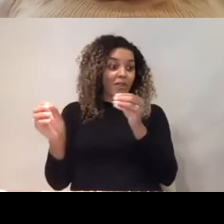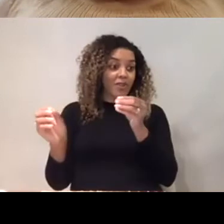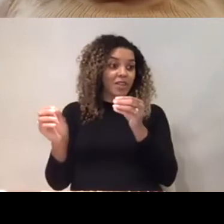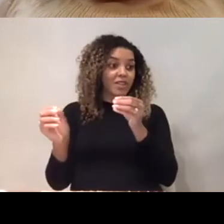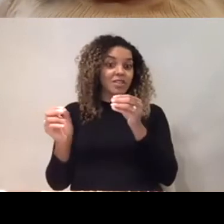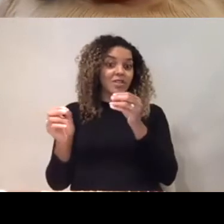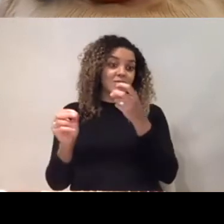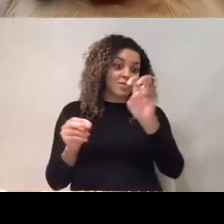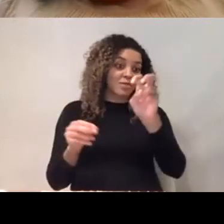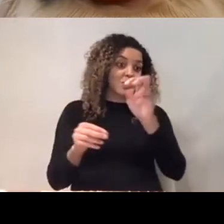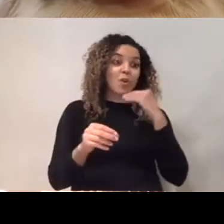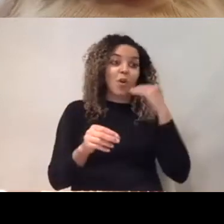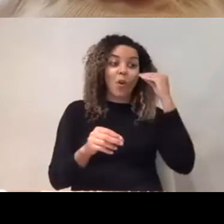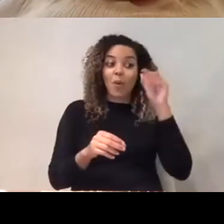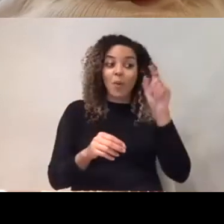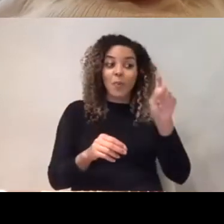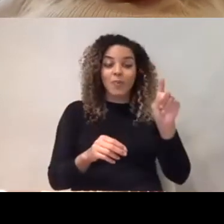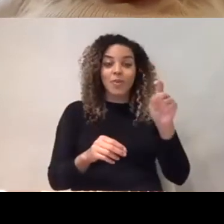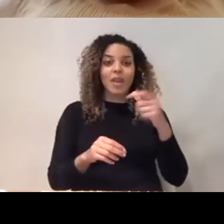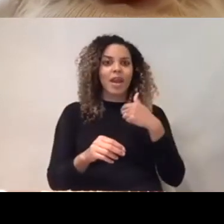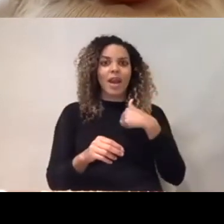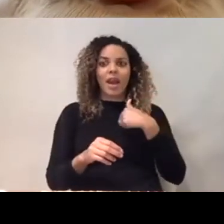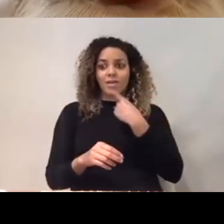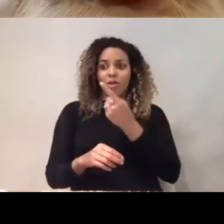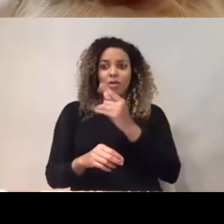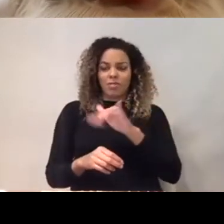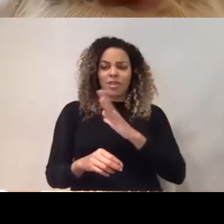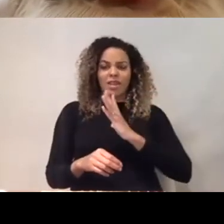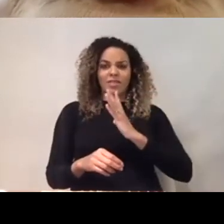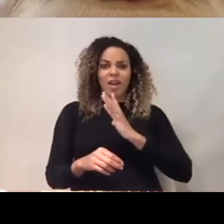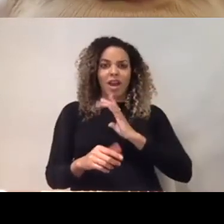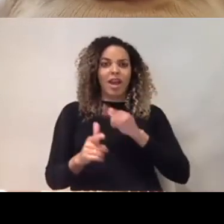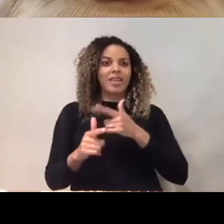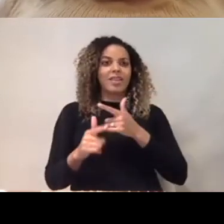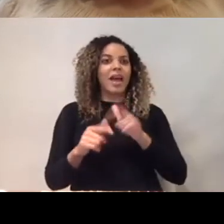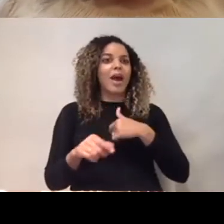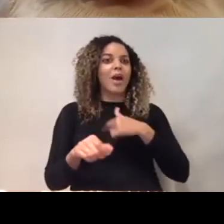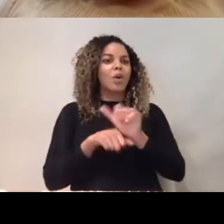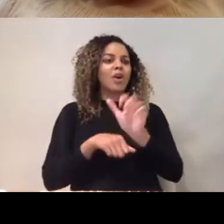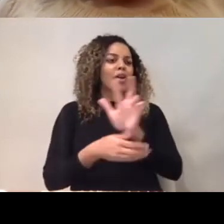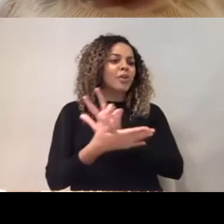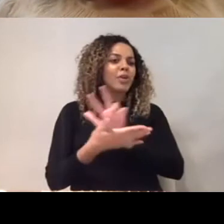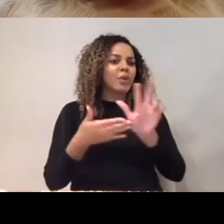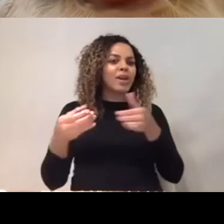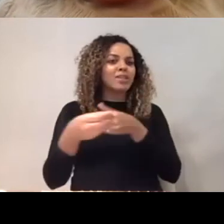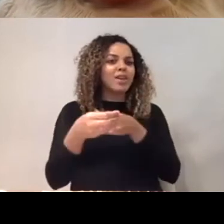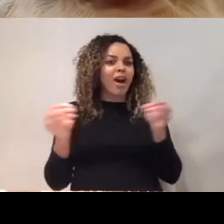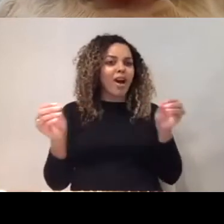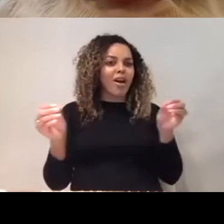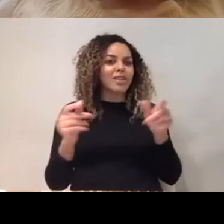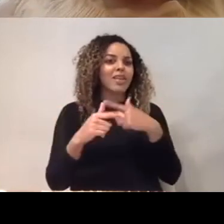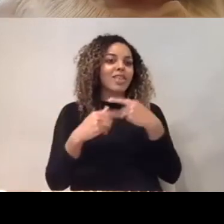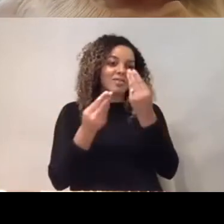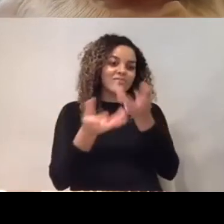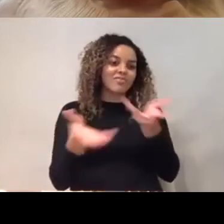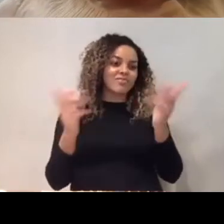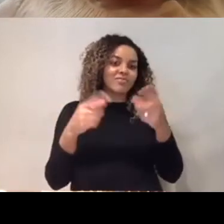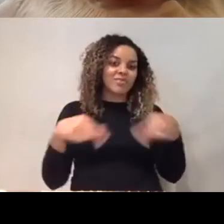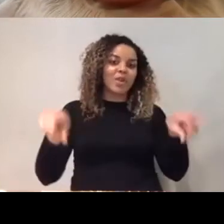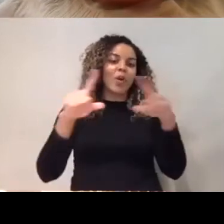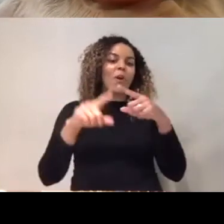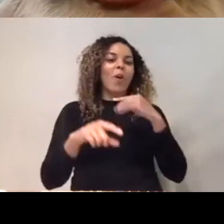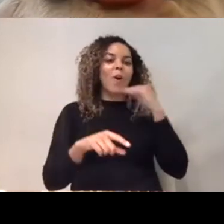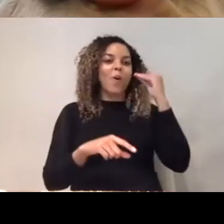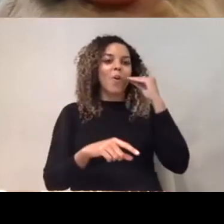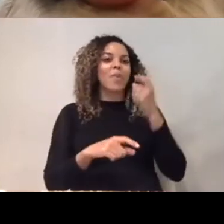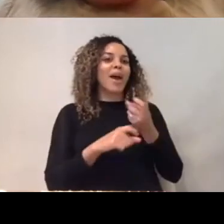I worked in the office for about 3 weeks, and then we all got told to stay home. And the joke that I kind of told my editor was, well, do you think you can do your